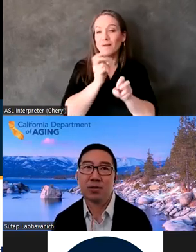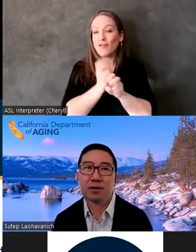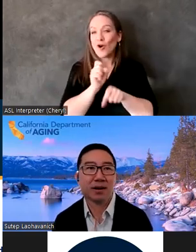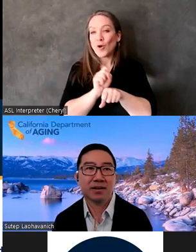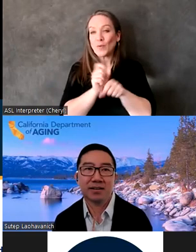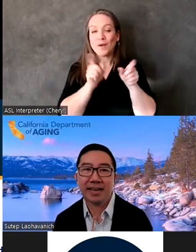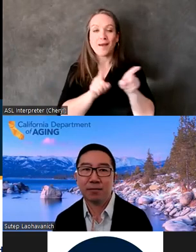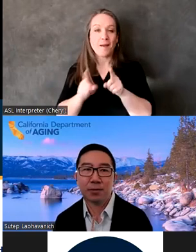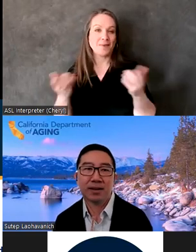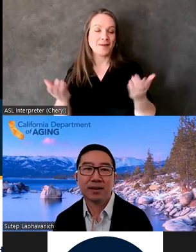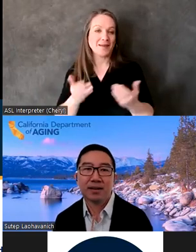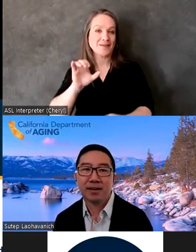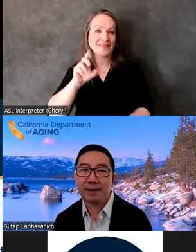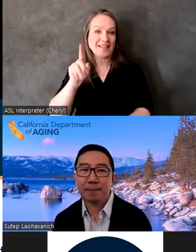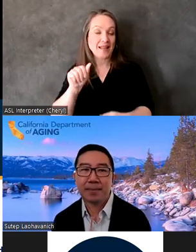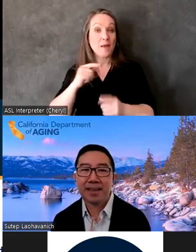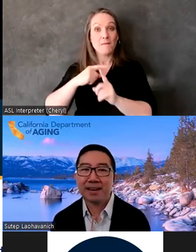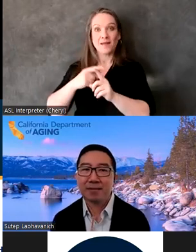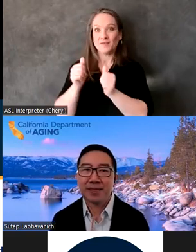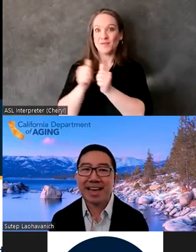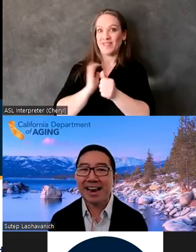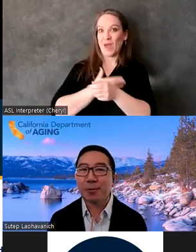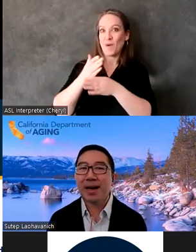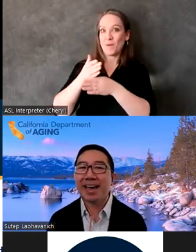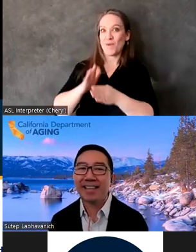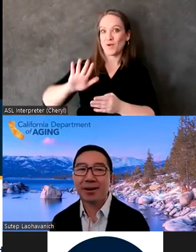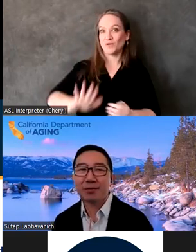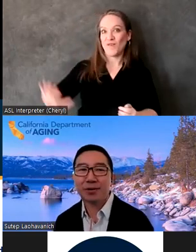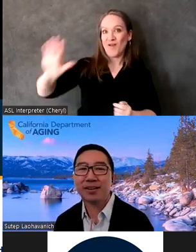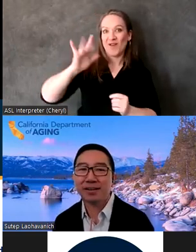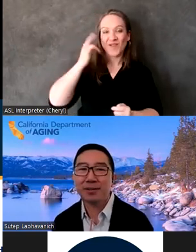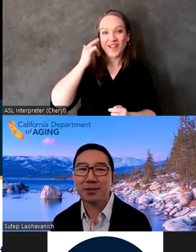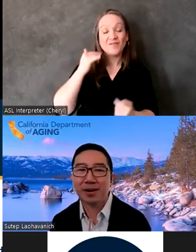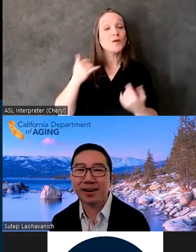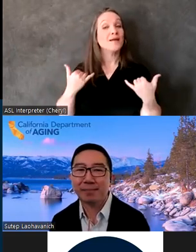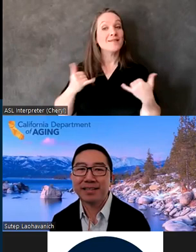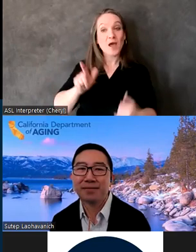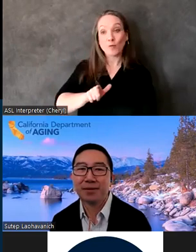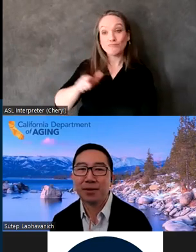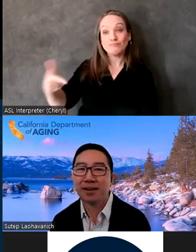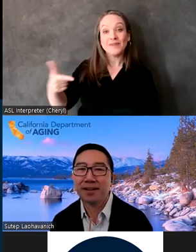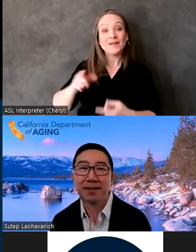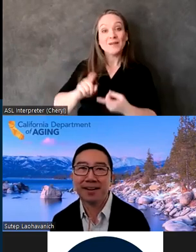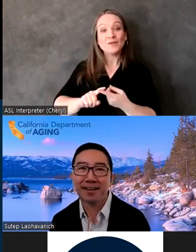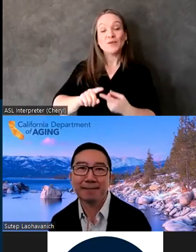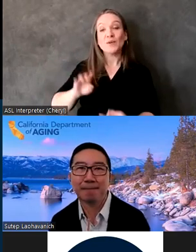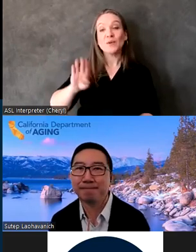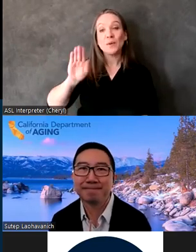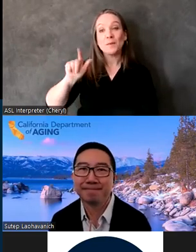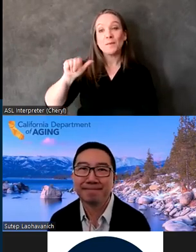and with our partners in California. And with that, I will hand that over to our updates with my colleague